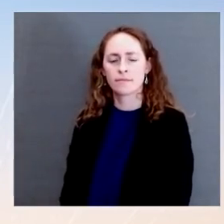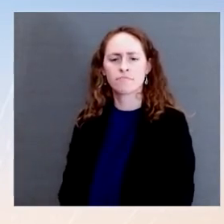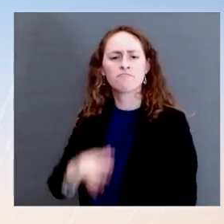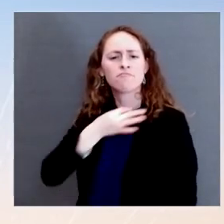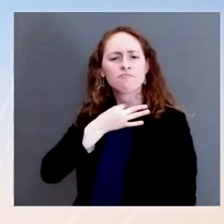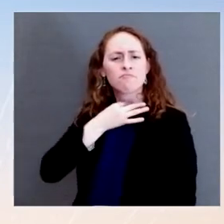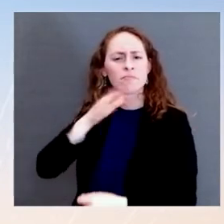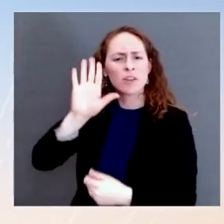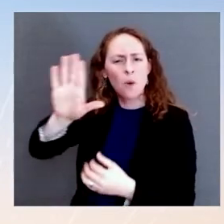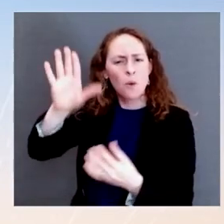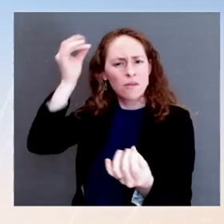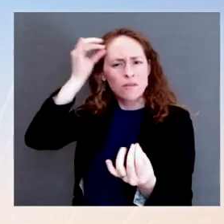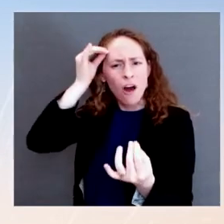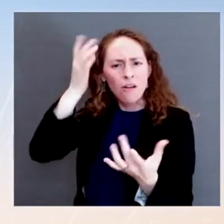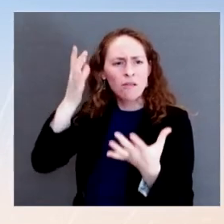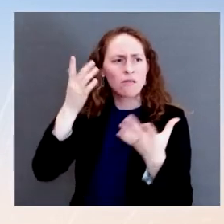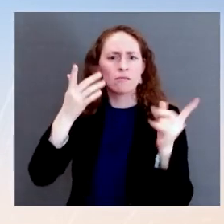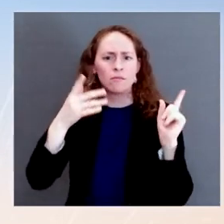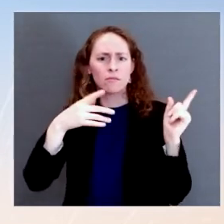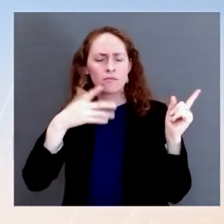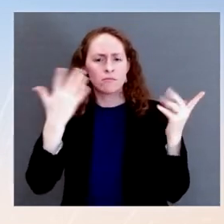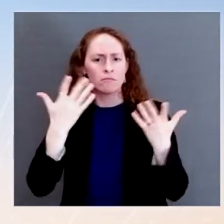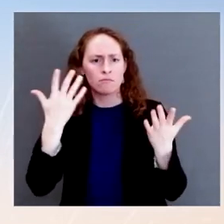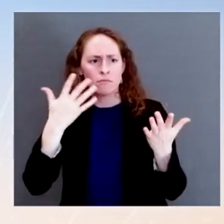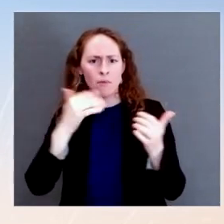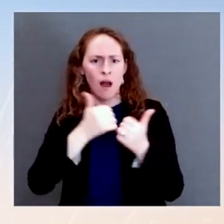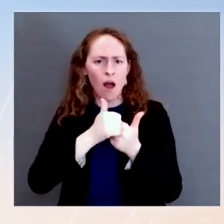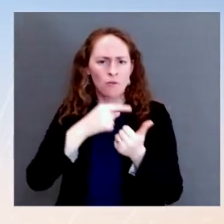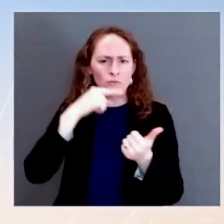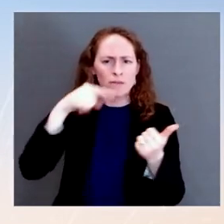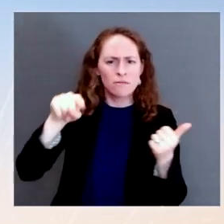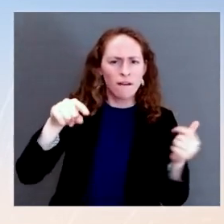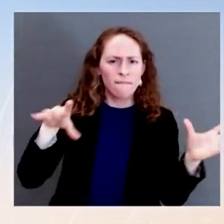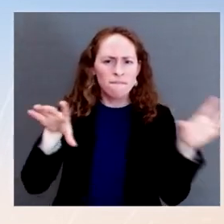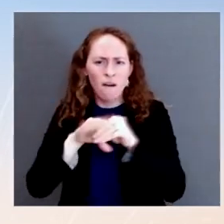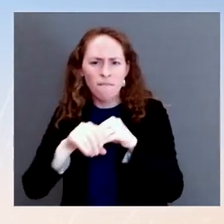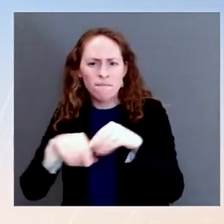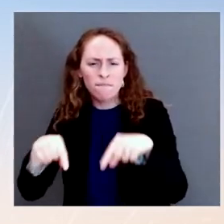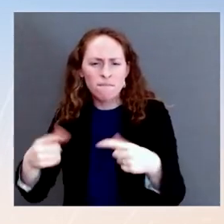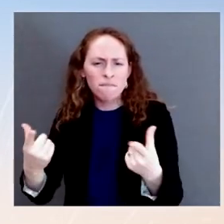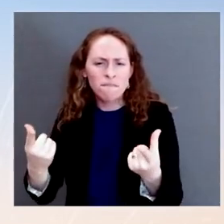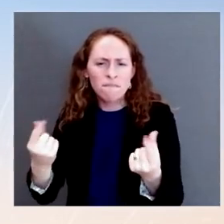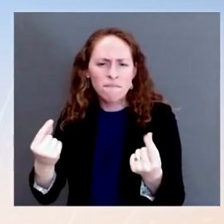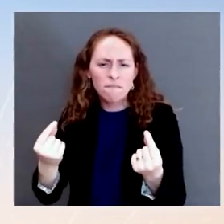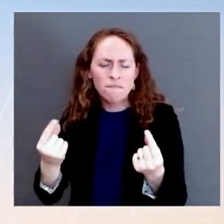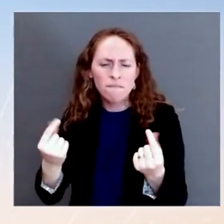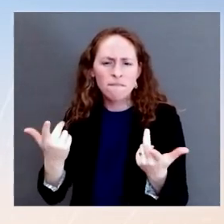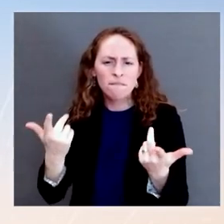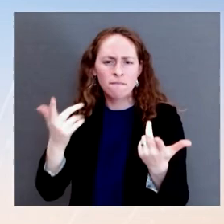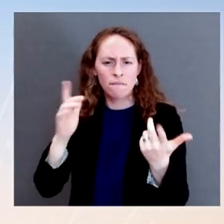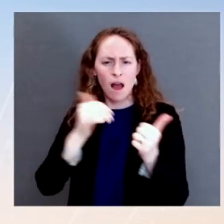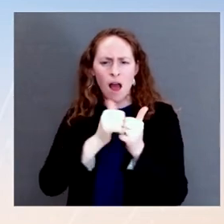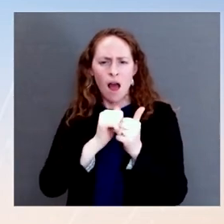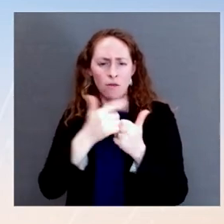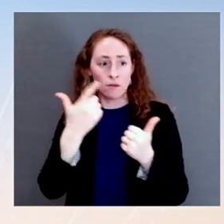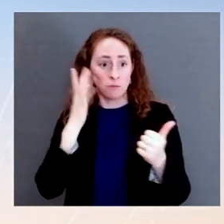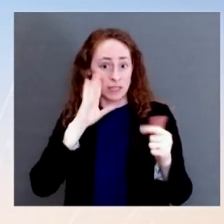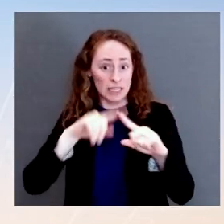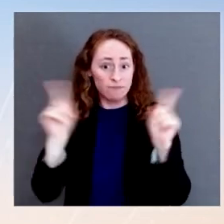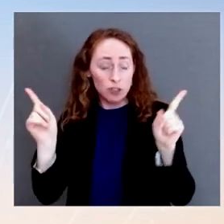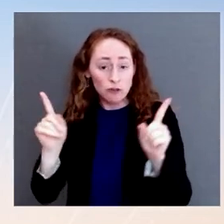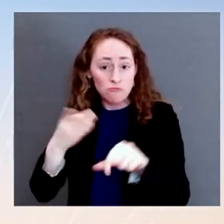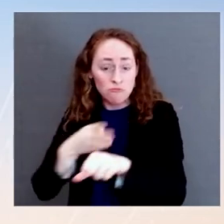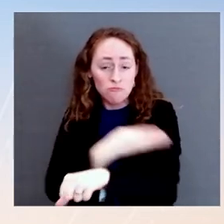time in office has not been to escalate the relationship, but has been to move to a more stable footing in the